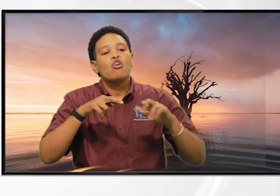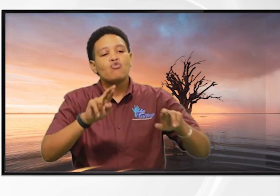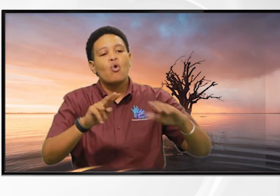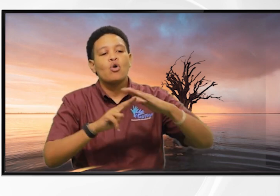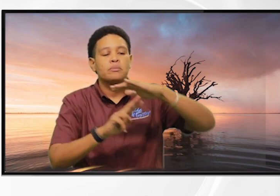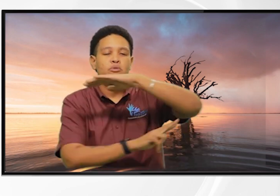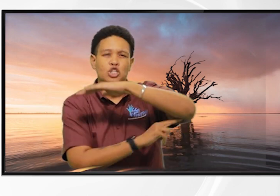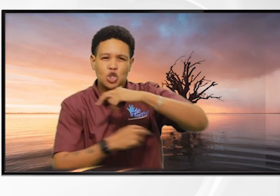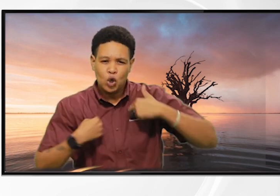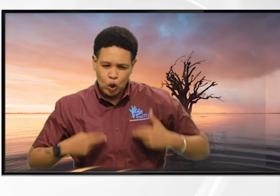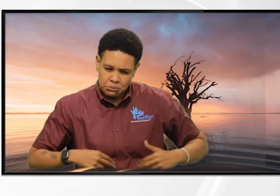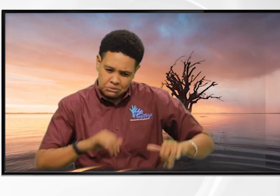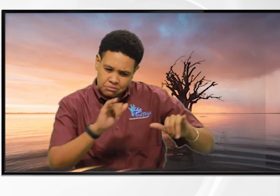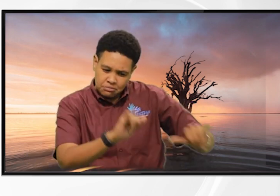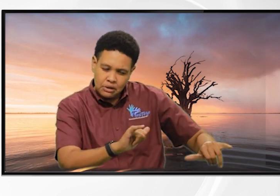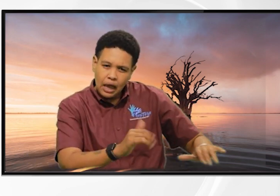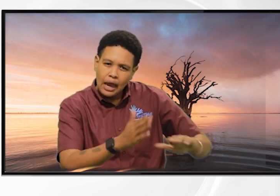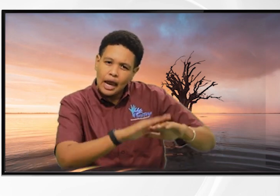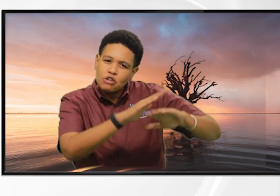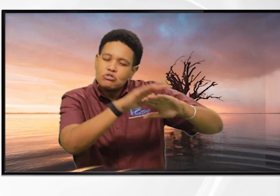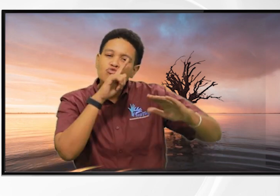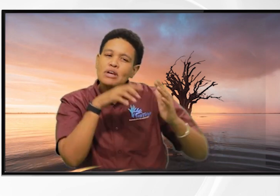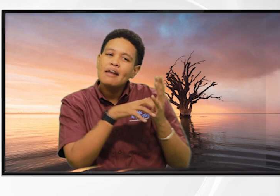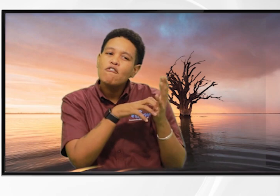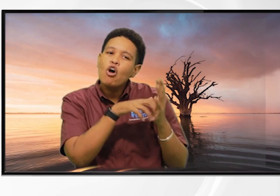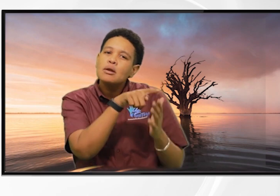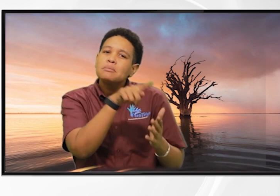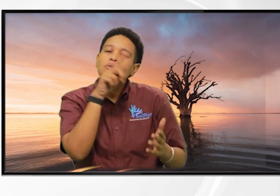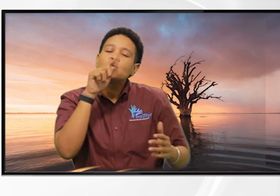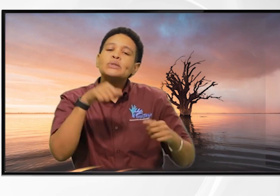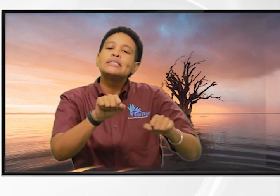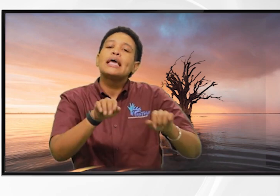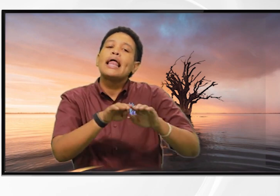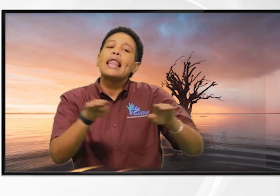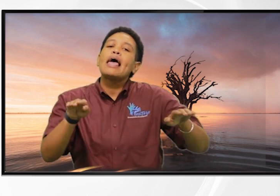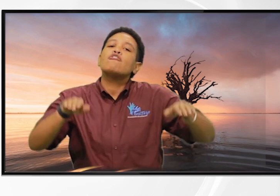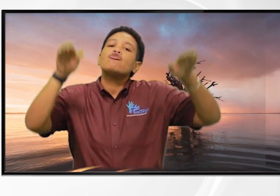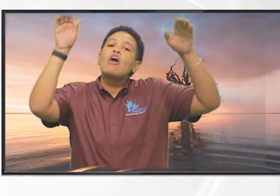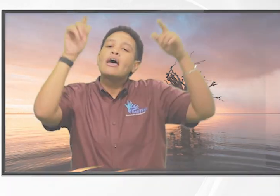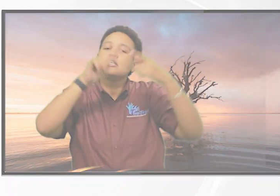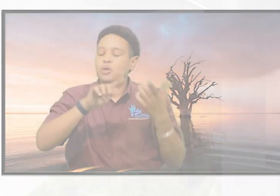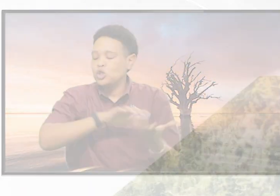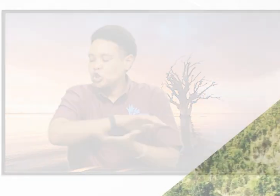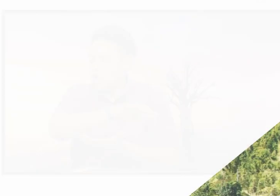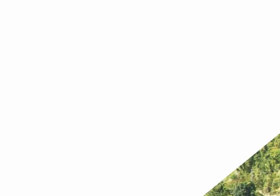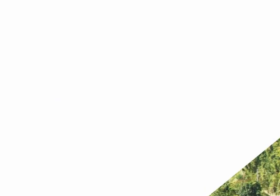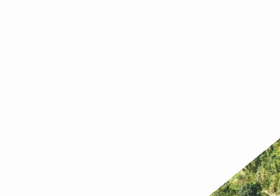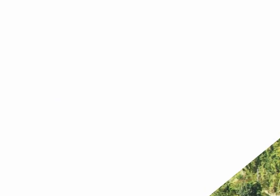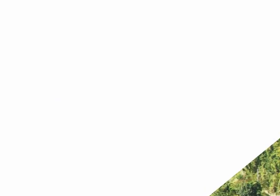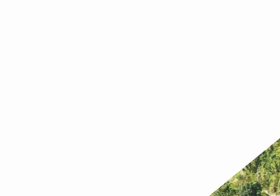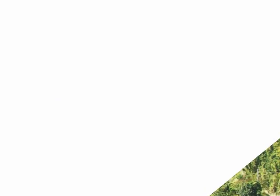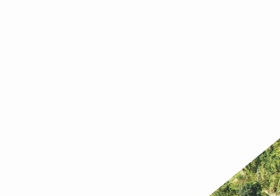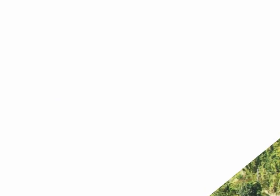human settlements, increases vulnerability to sea level rise and storm surges.